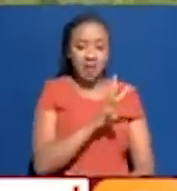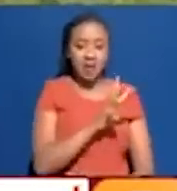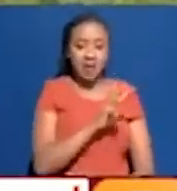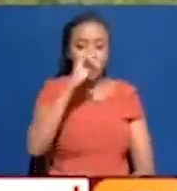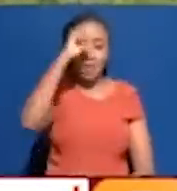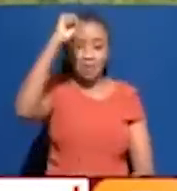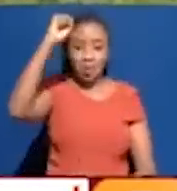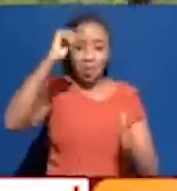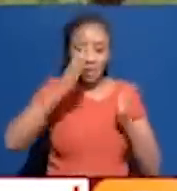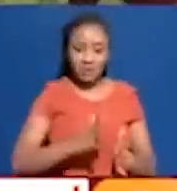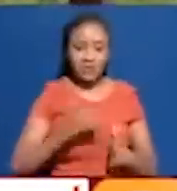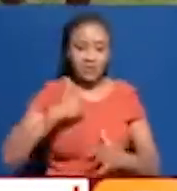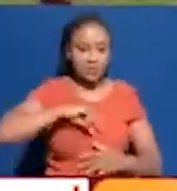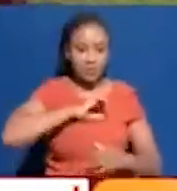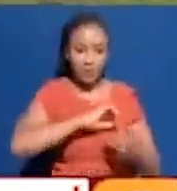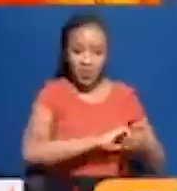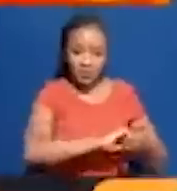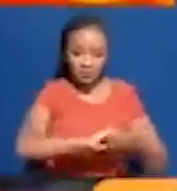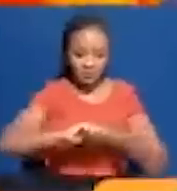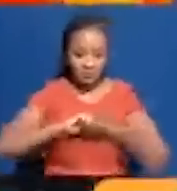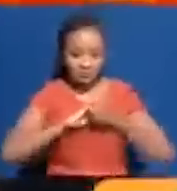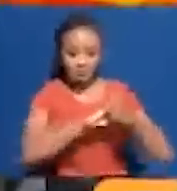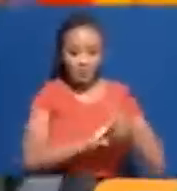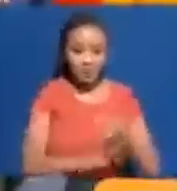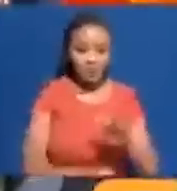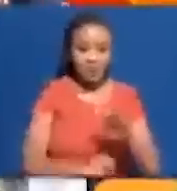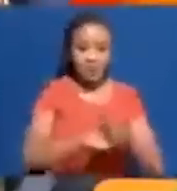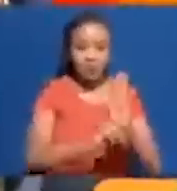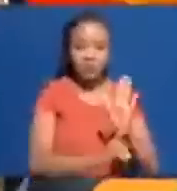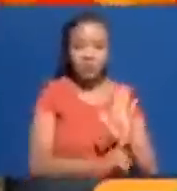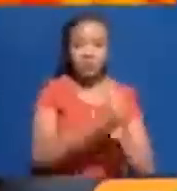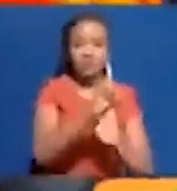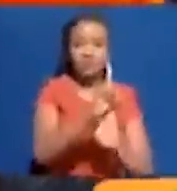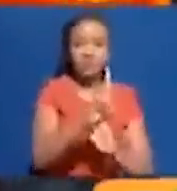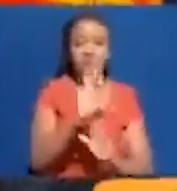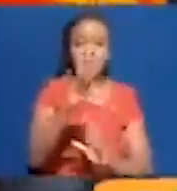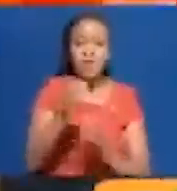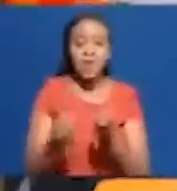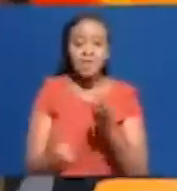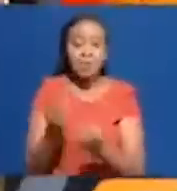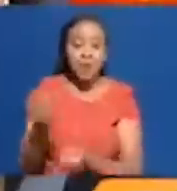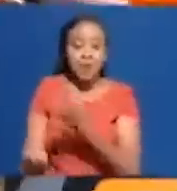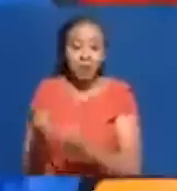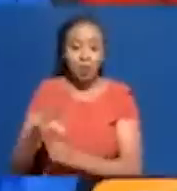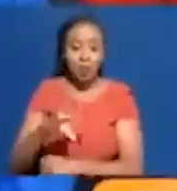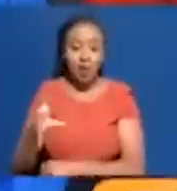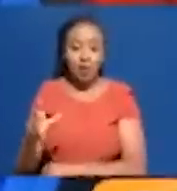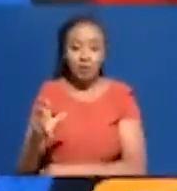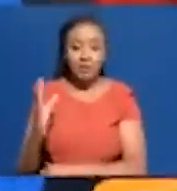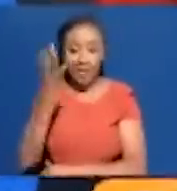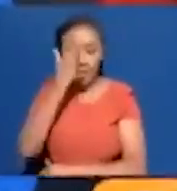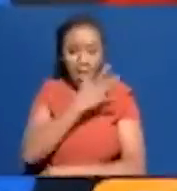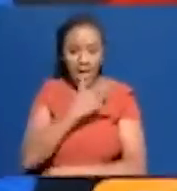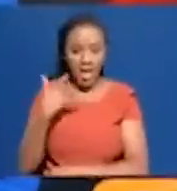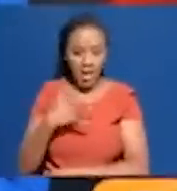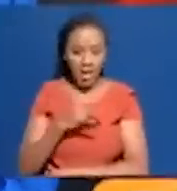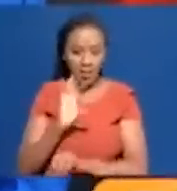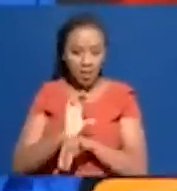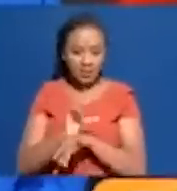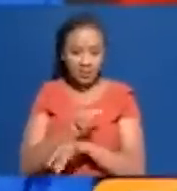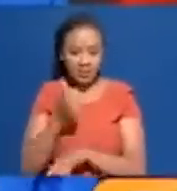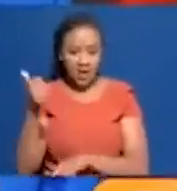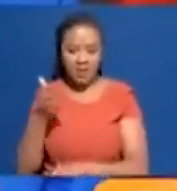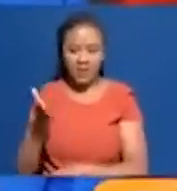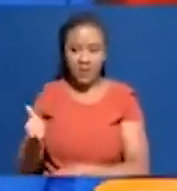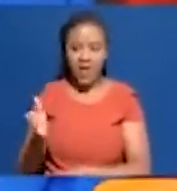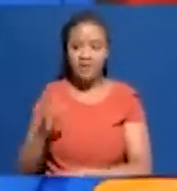tumeshikana mkono kwa mambo ya maendeleo. And in Baringo County, at the Mugotio Catholic Church, leaders led